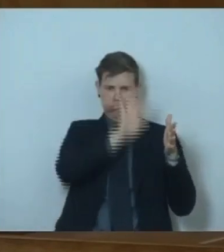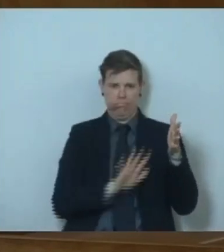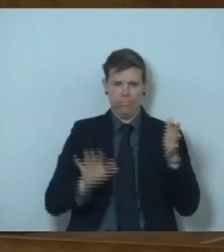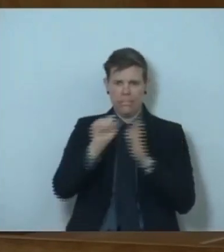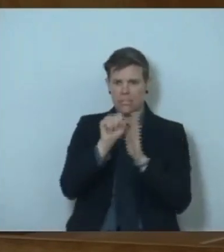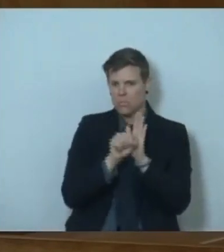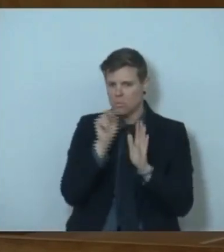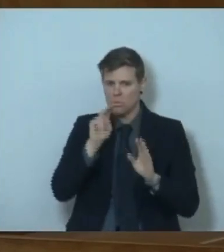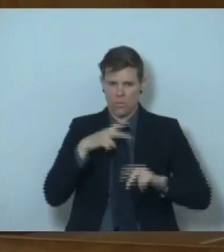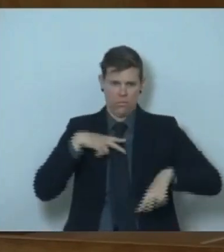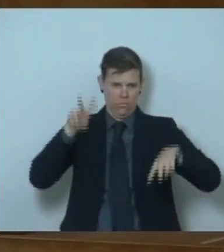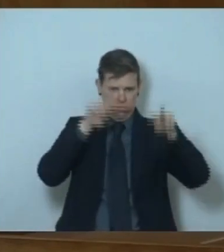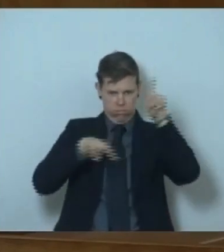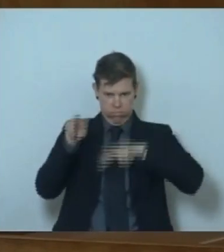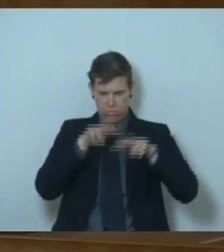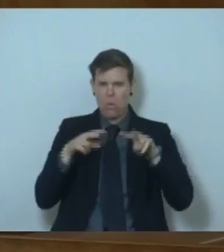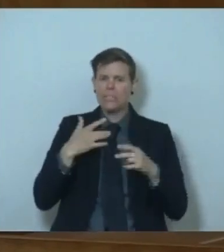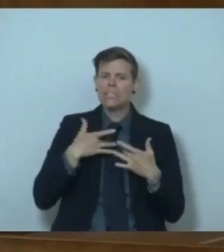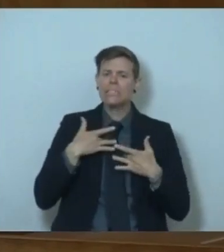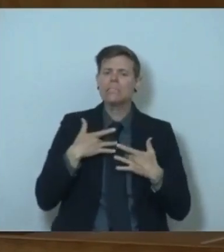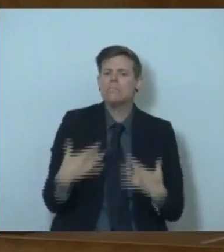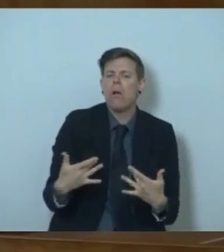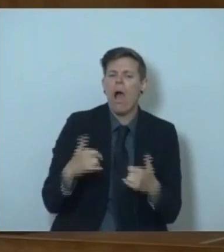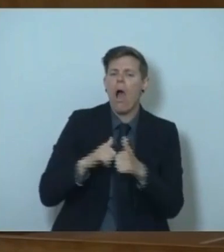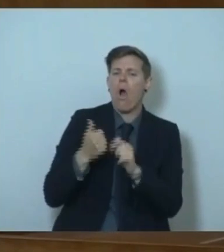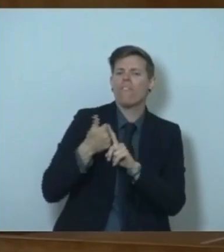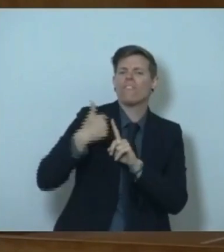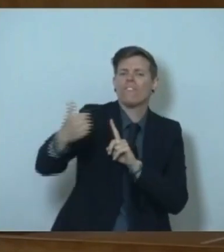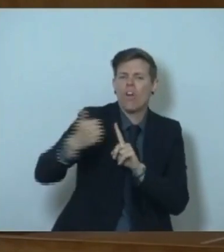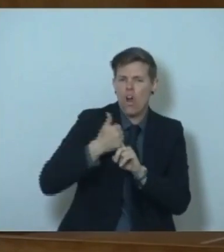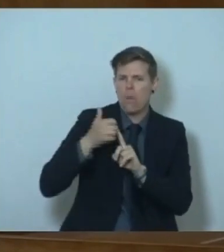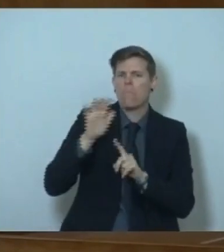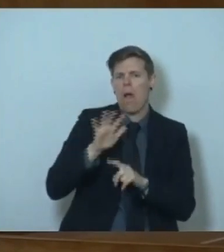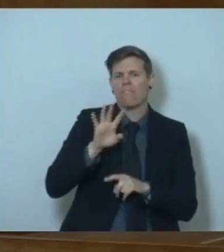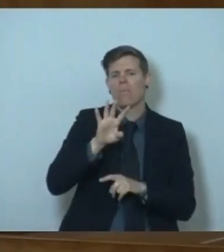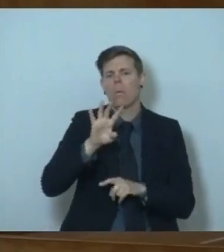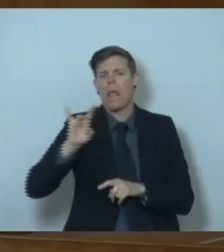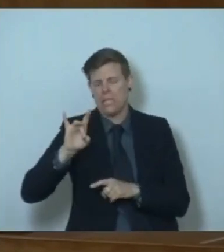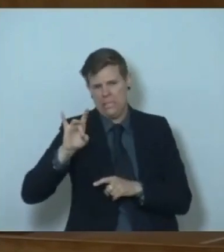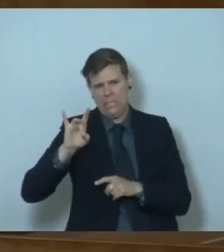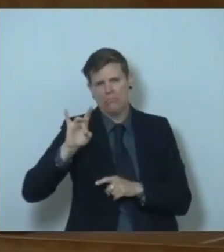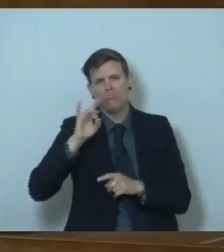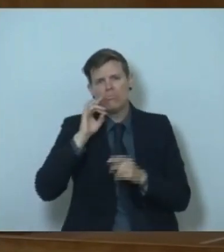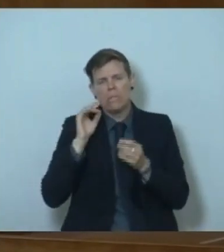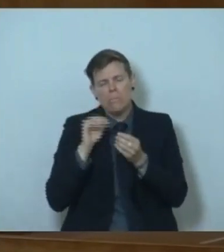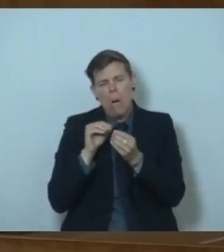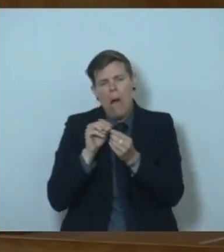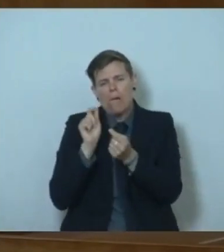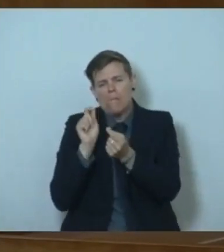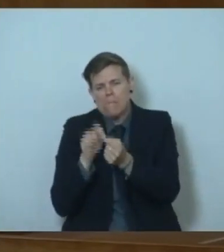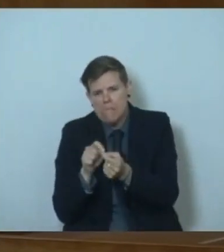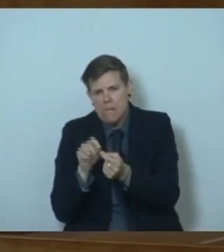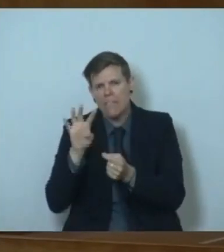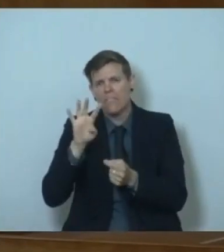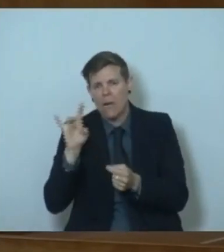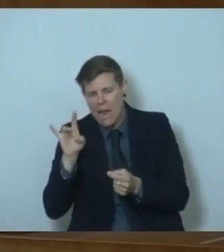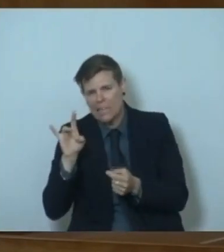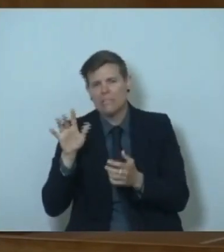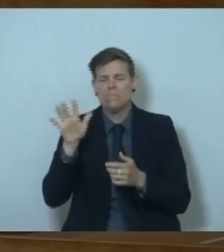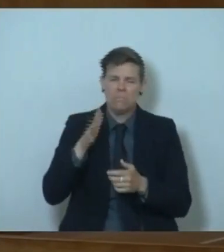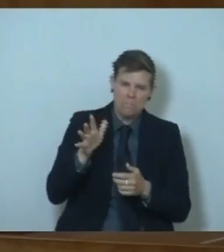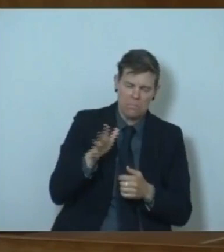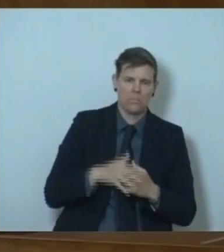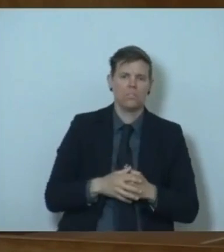miles. If you divide up our square miles into 48, you get something similar. So you're absolutely right. There will be New